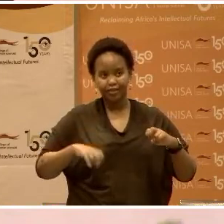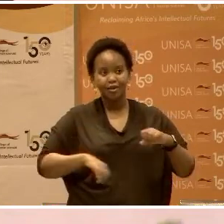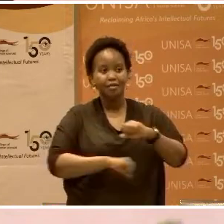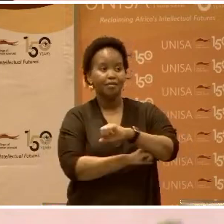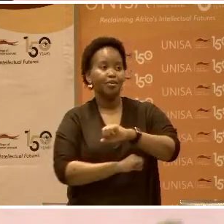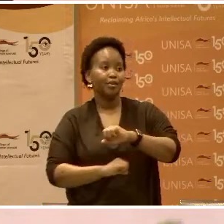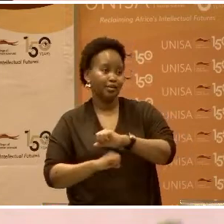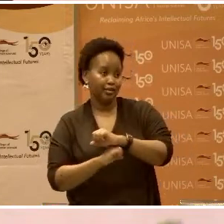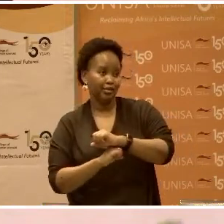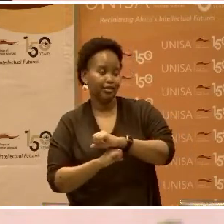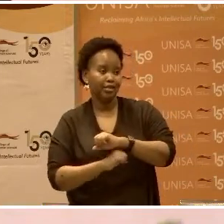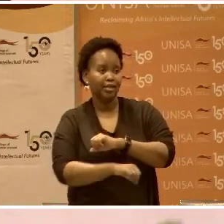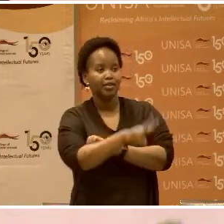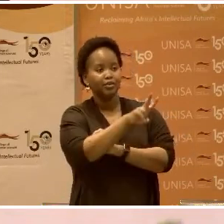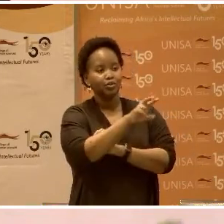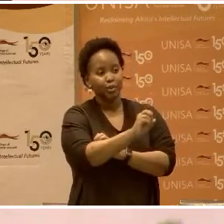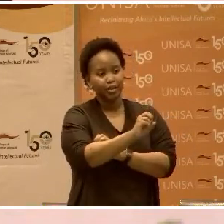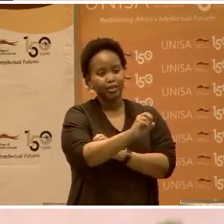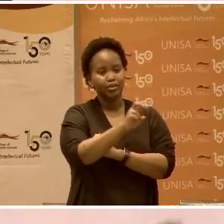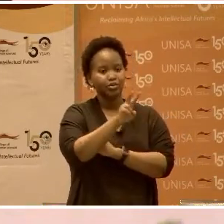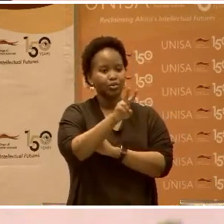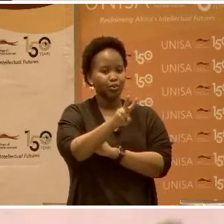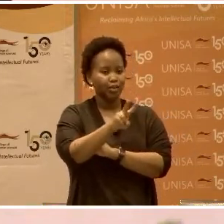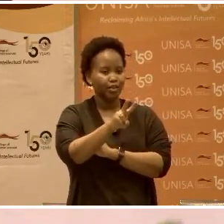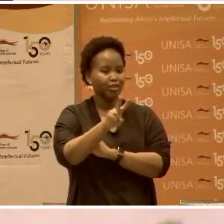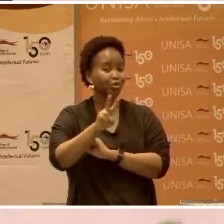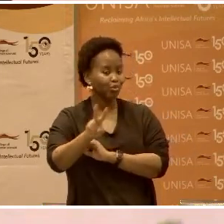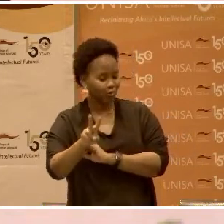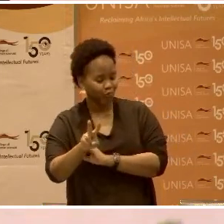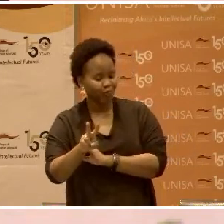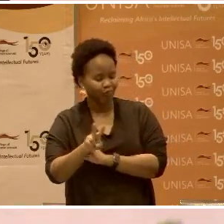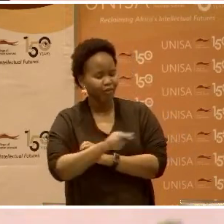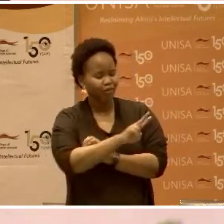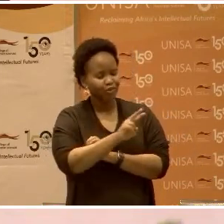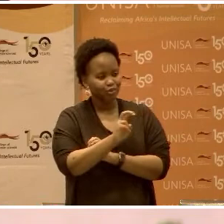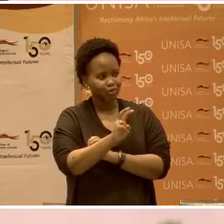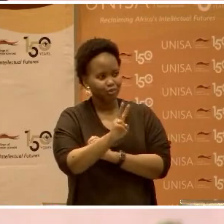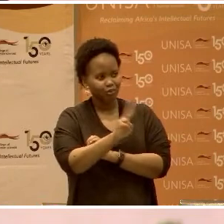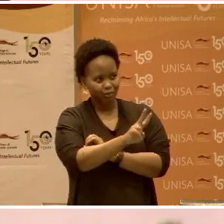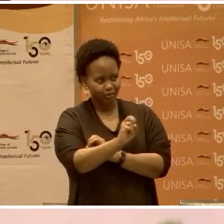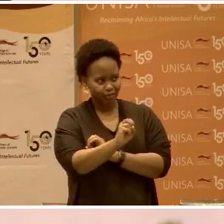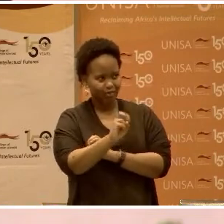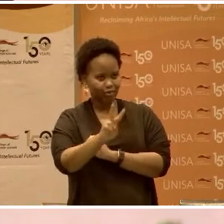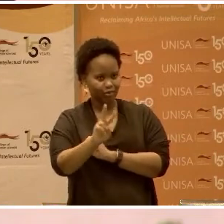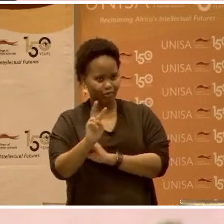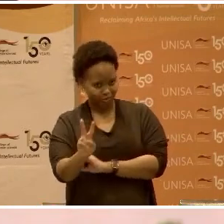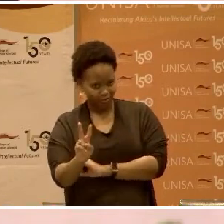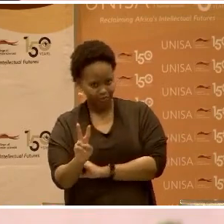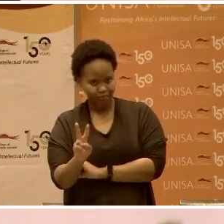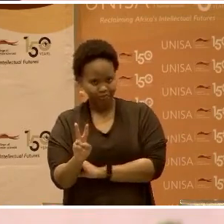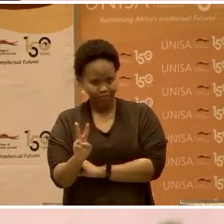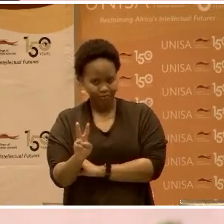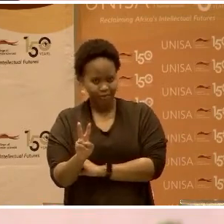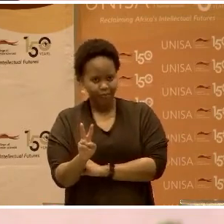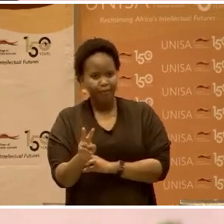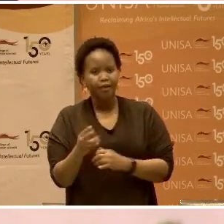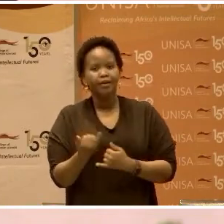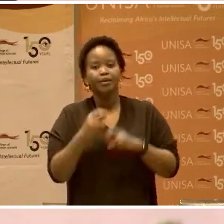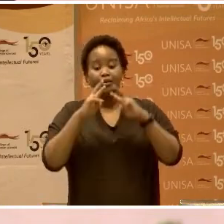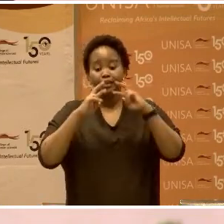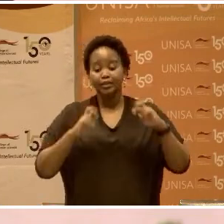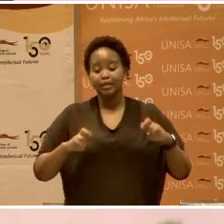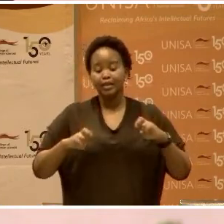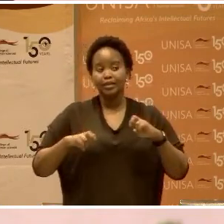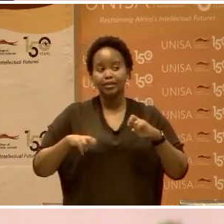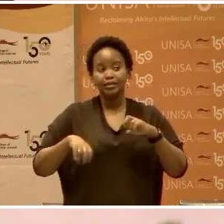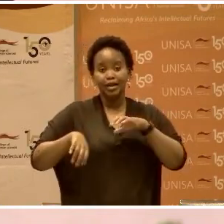2023. With this 2022, pardon me. With this rating, Prof. Teller's research activities will